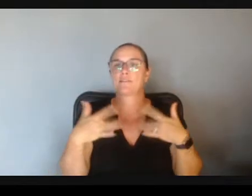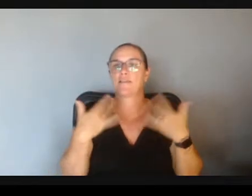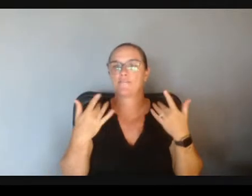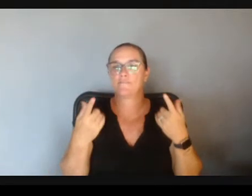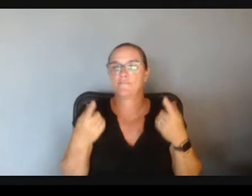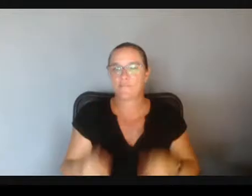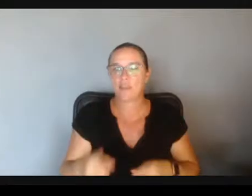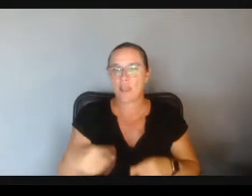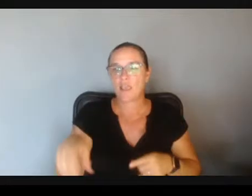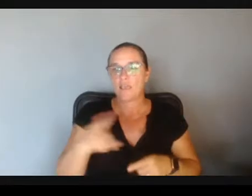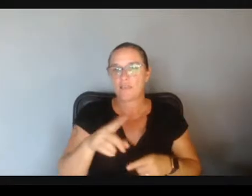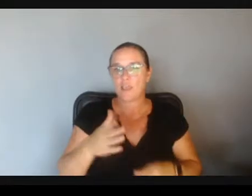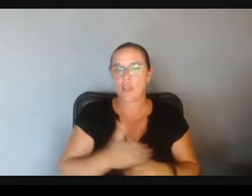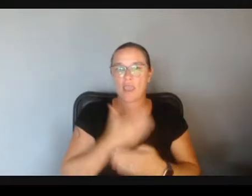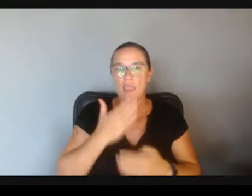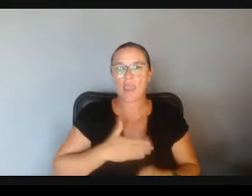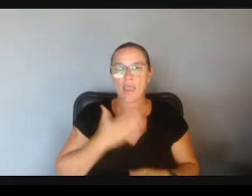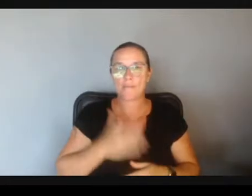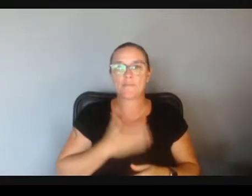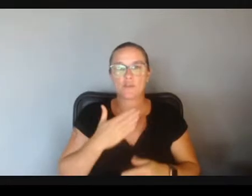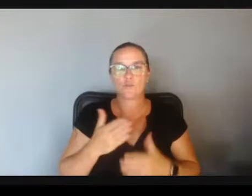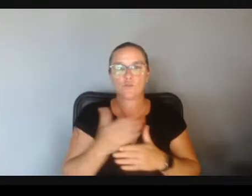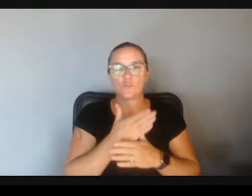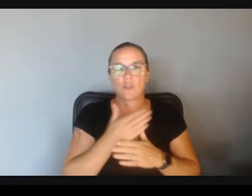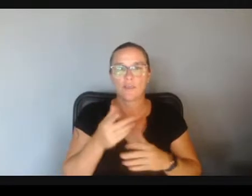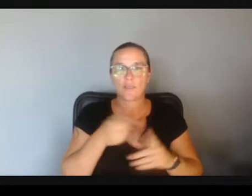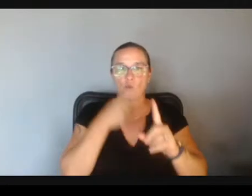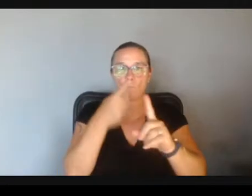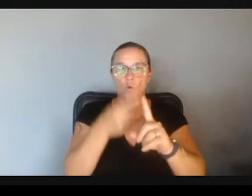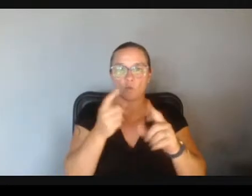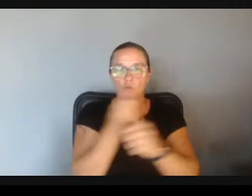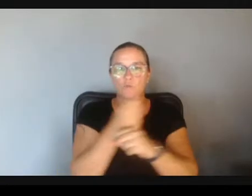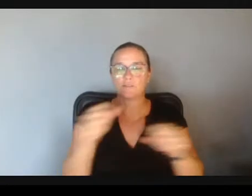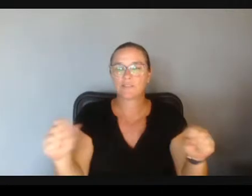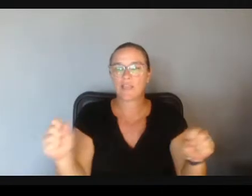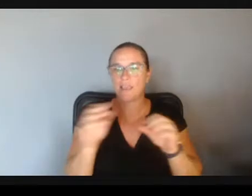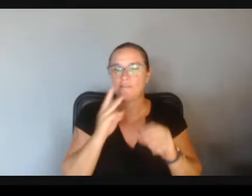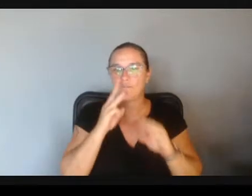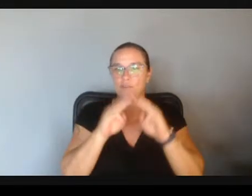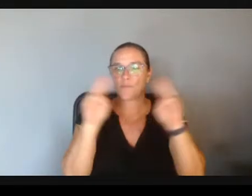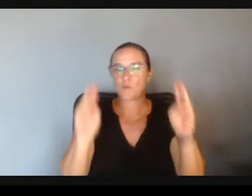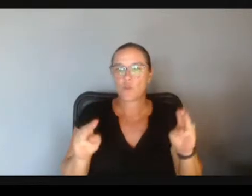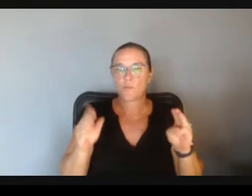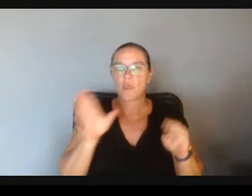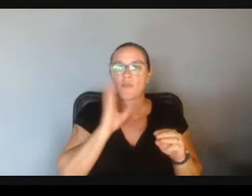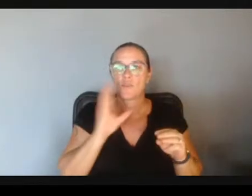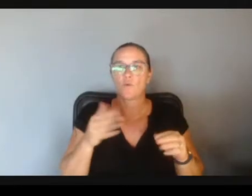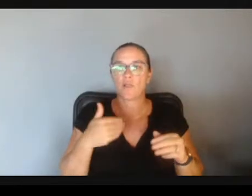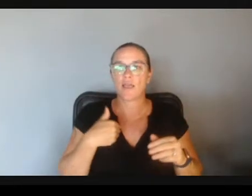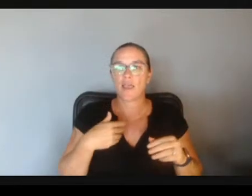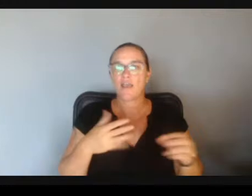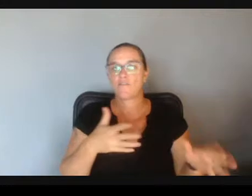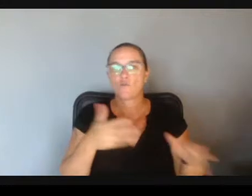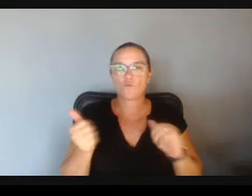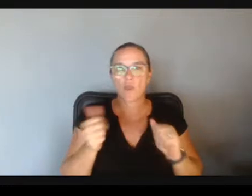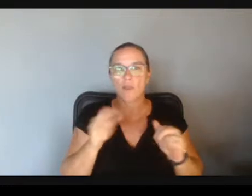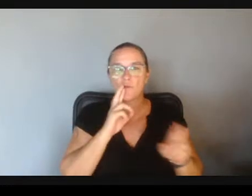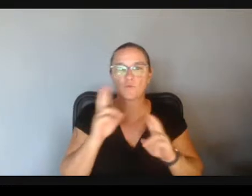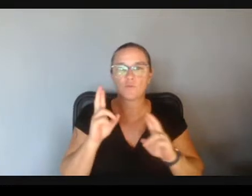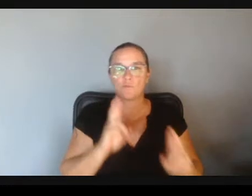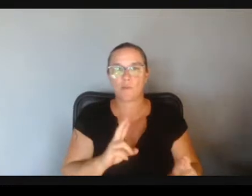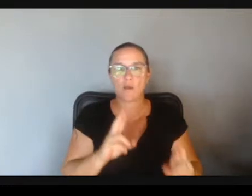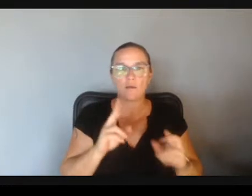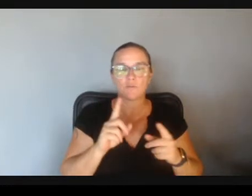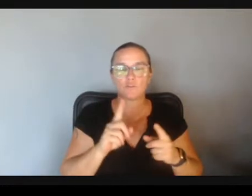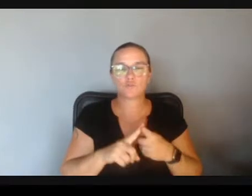are happy to share that in their goal to save the museum, they will be serving the community with rapid response to the recent tsunami. We're going to